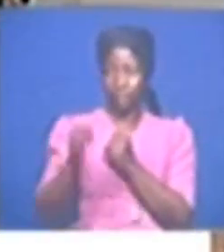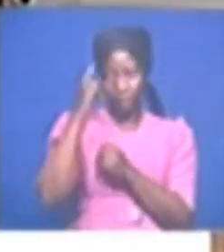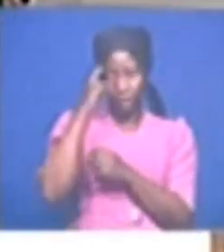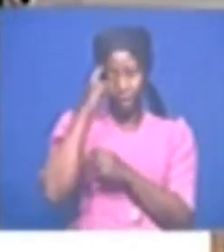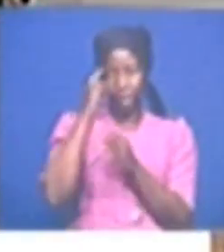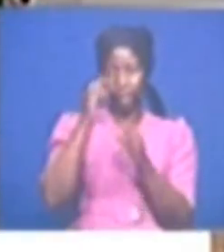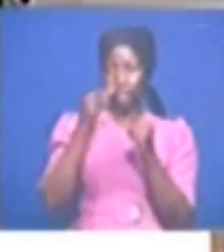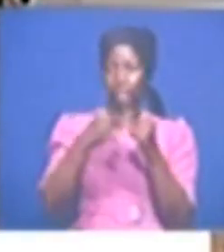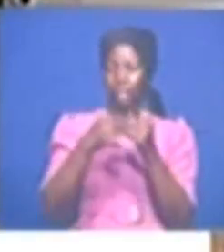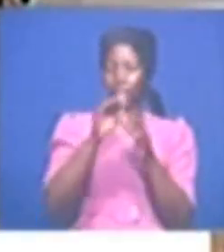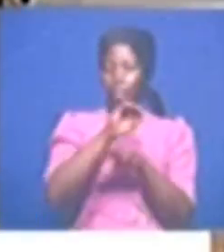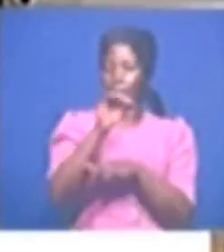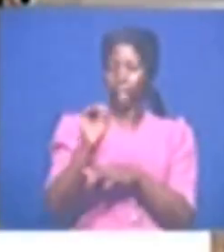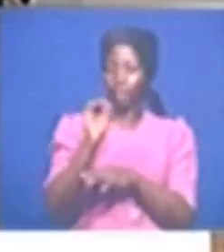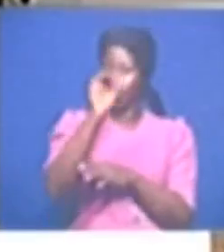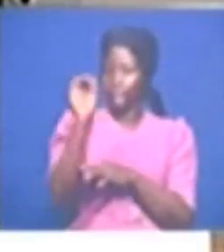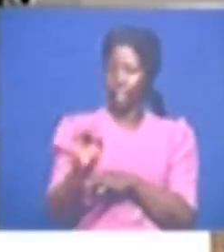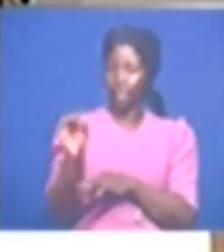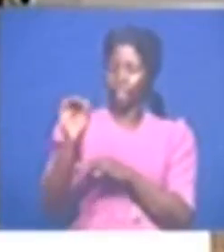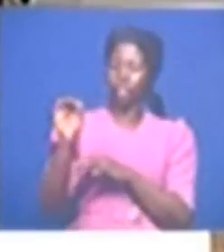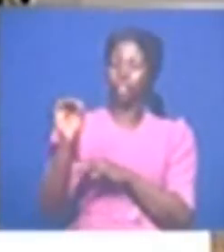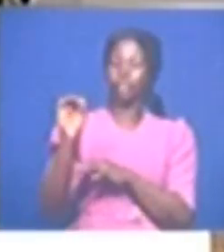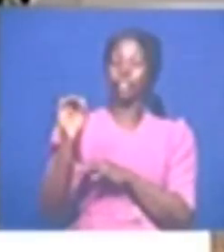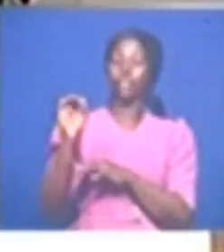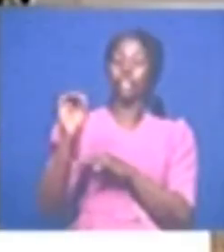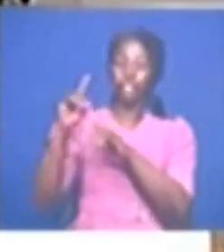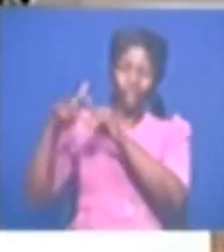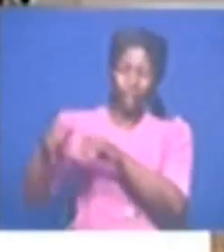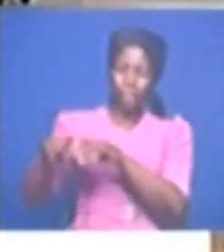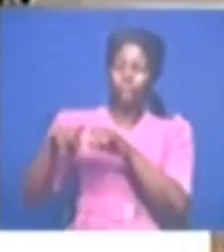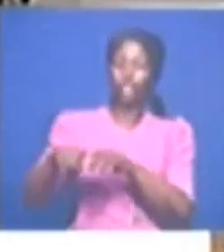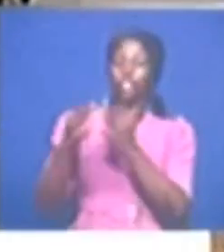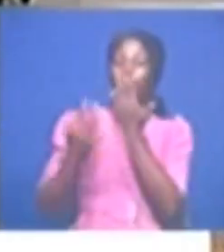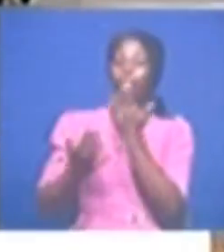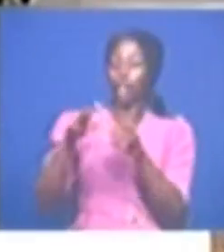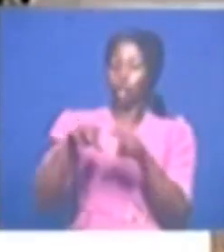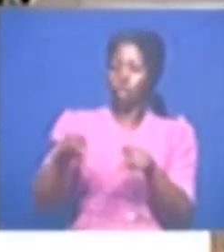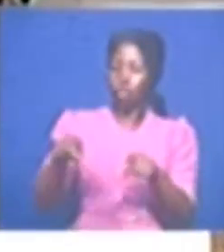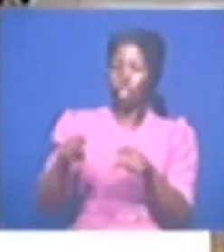population relies on biomass in cooking and domestic energy.